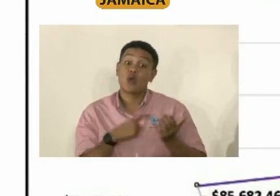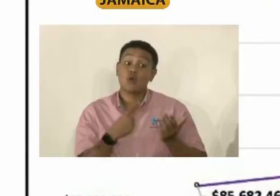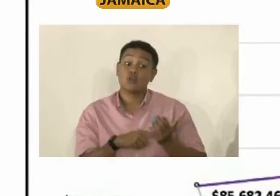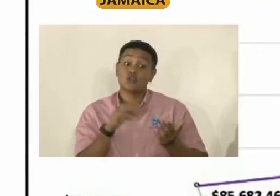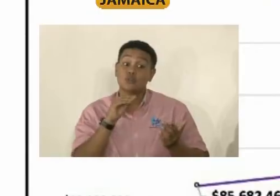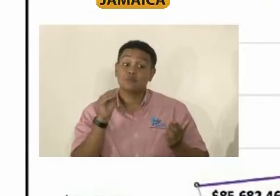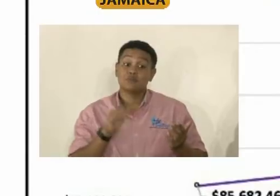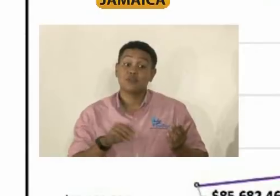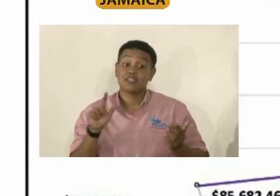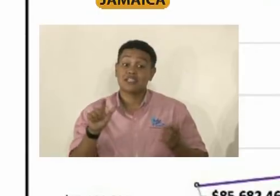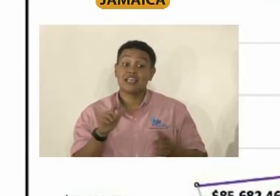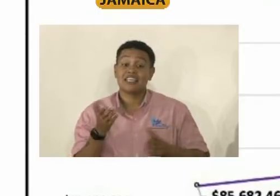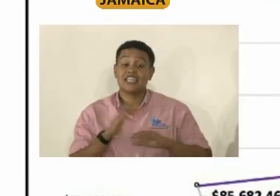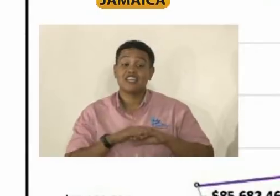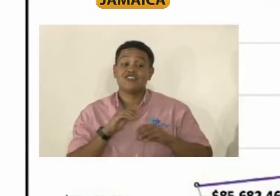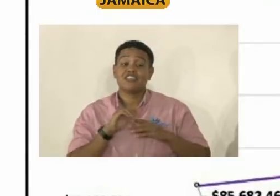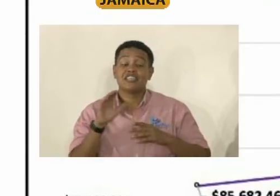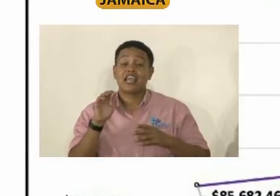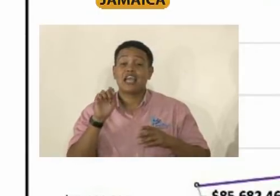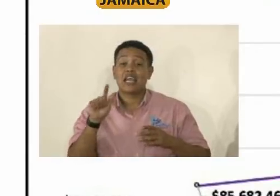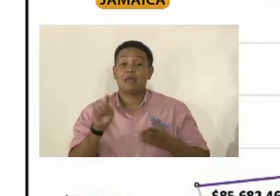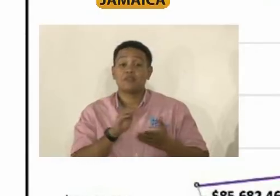their capital budget.